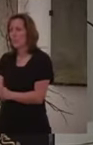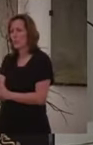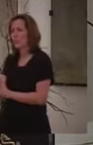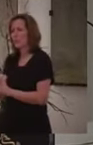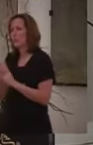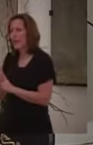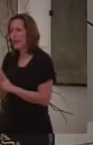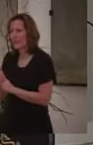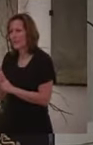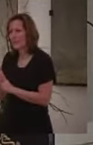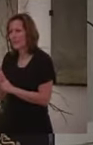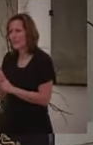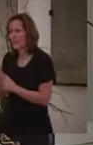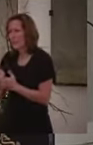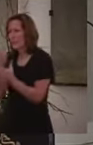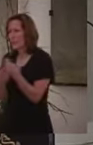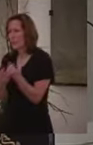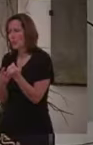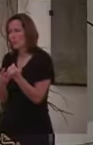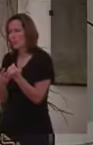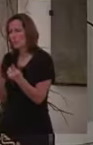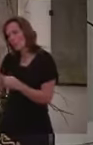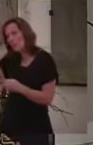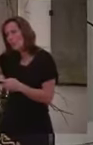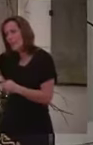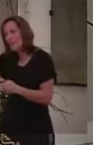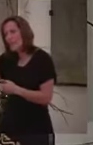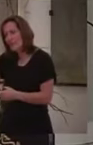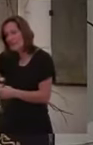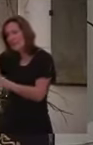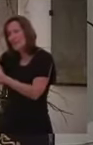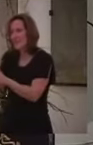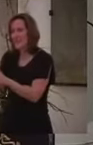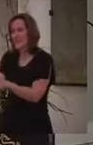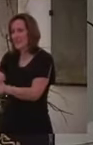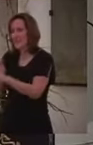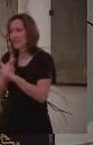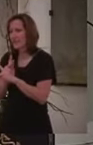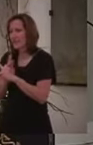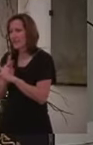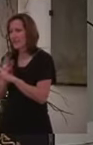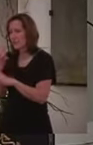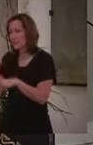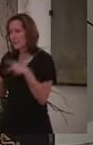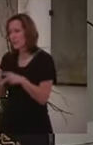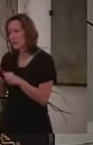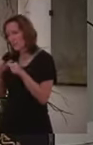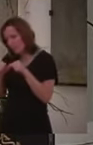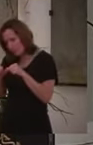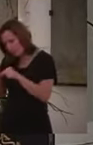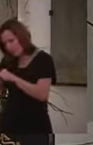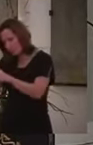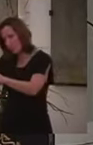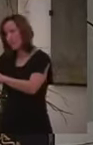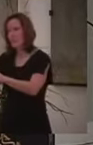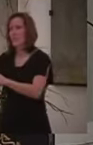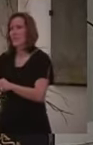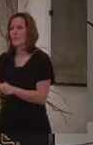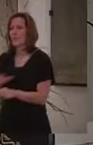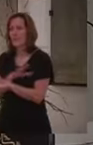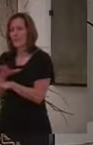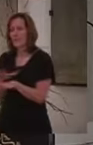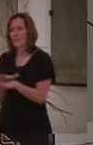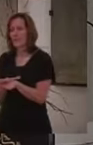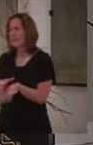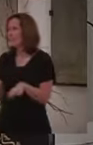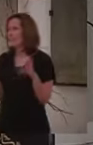them, takes hold of them, creates the faith, and keeps them moving forward. They don't